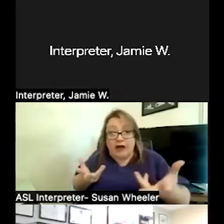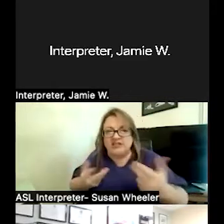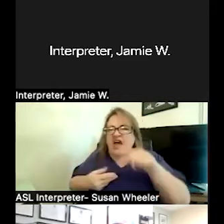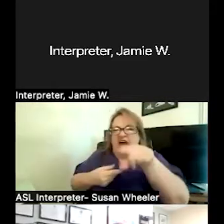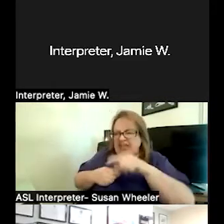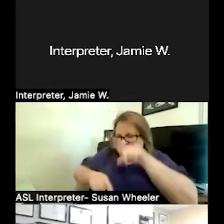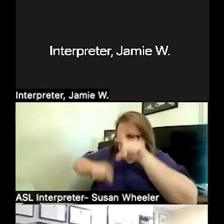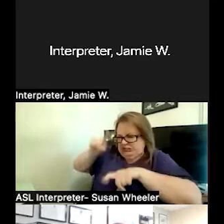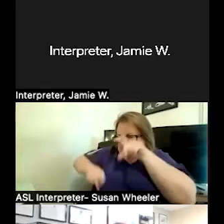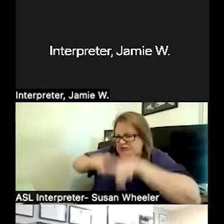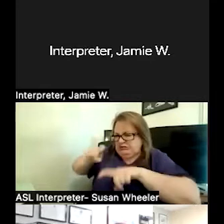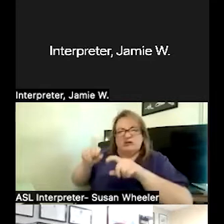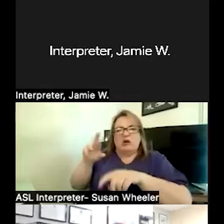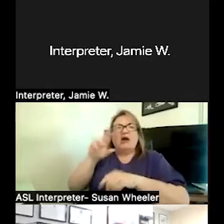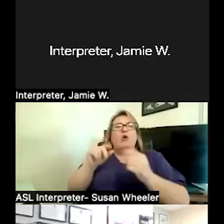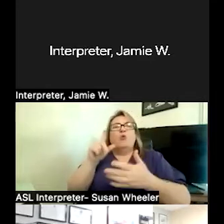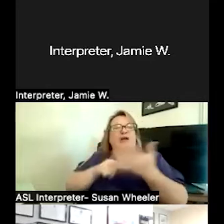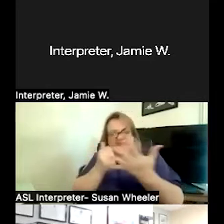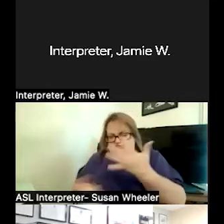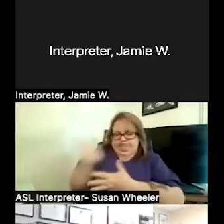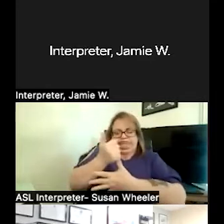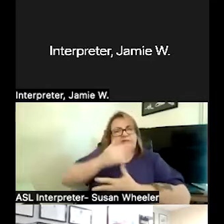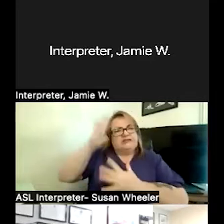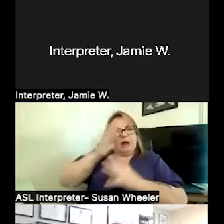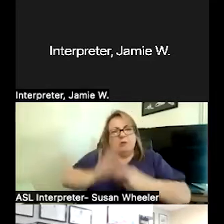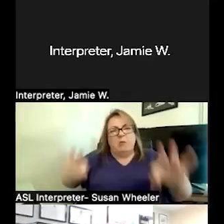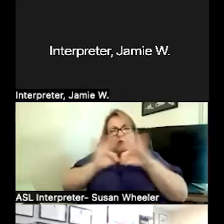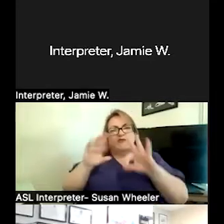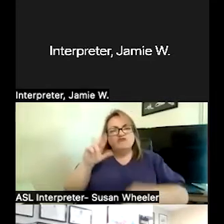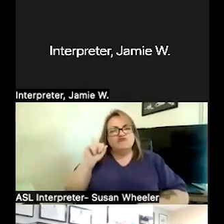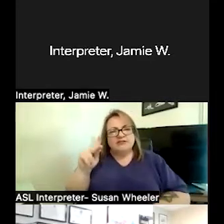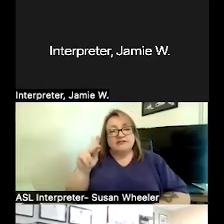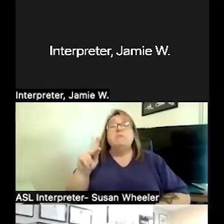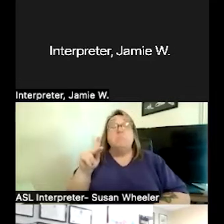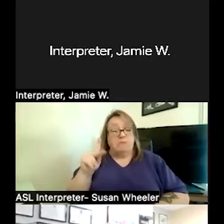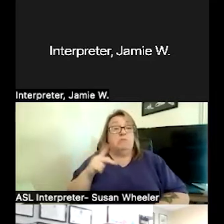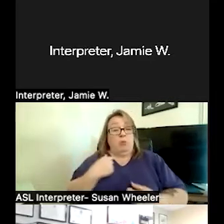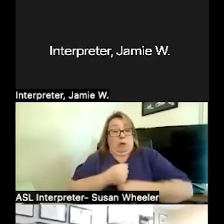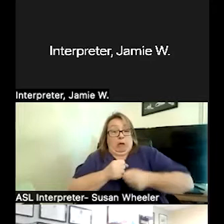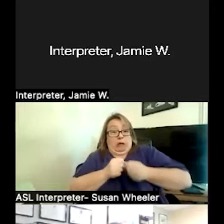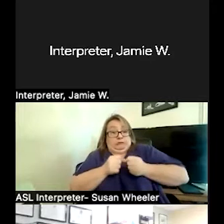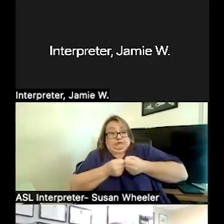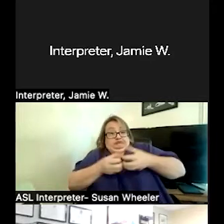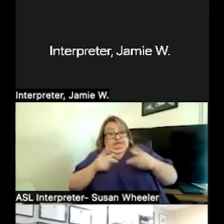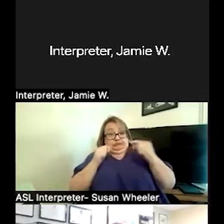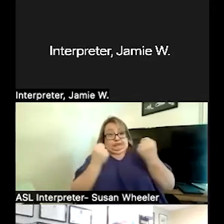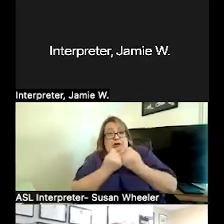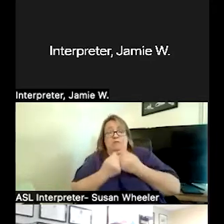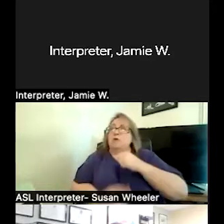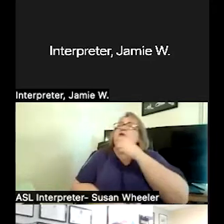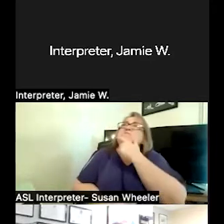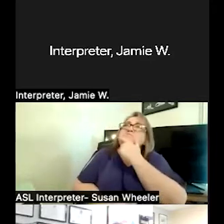are. So we formed a team. Vance was very interested. In fact, he had said that one of the areas that he